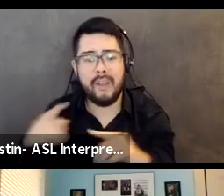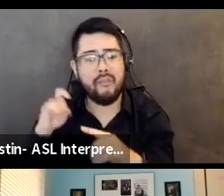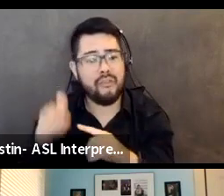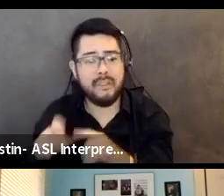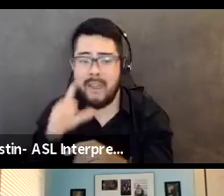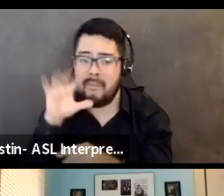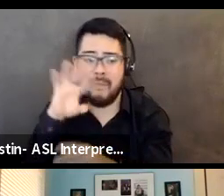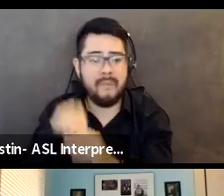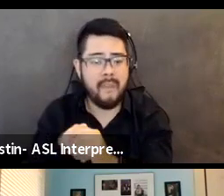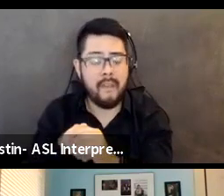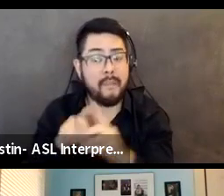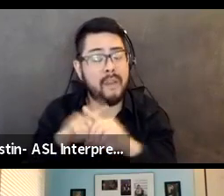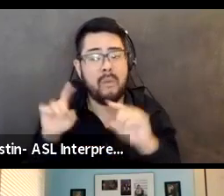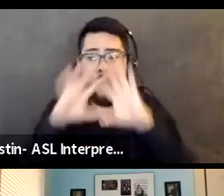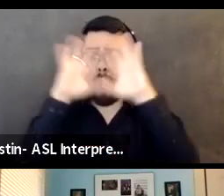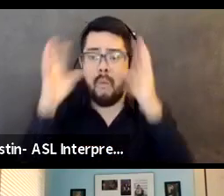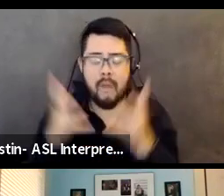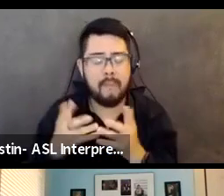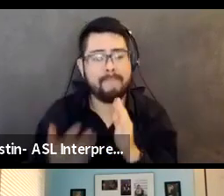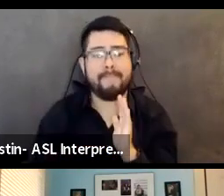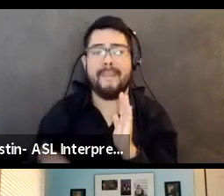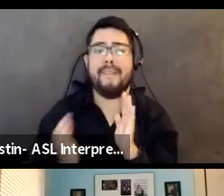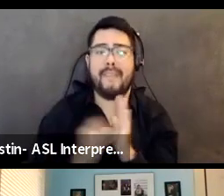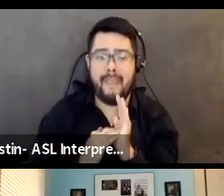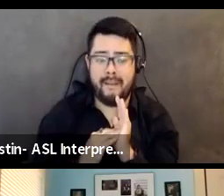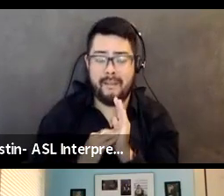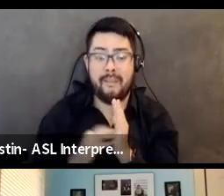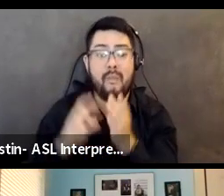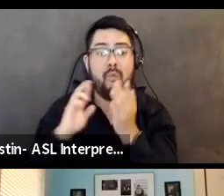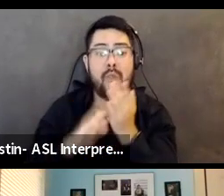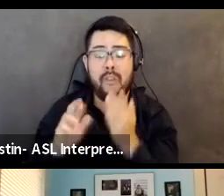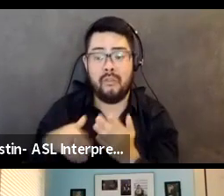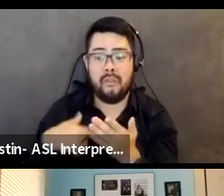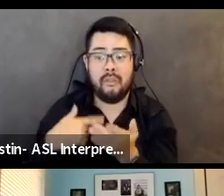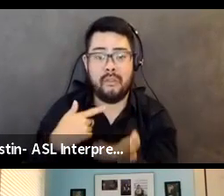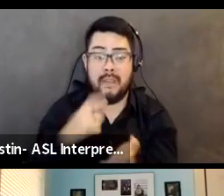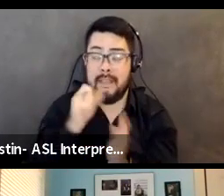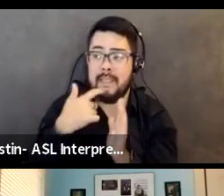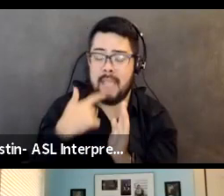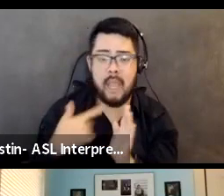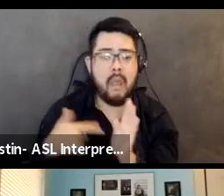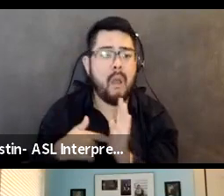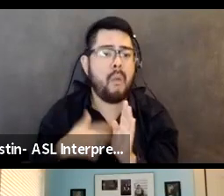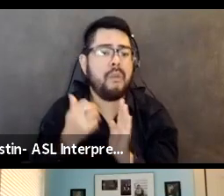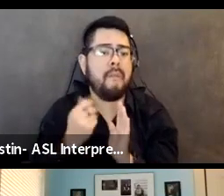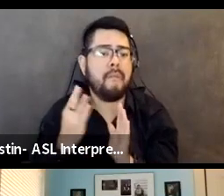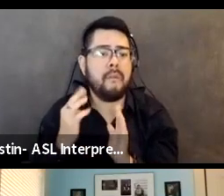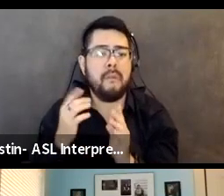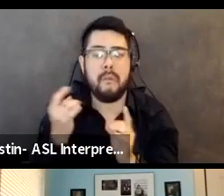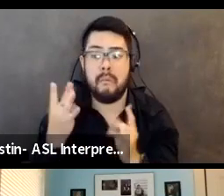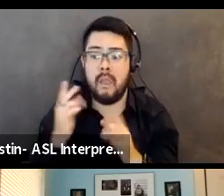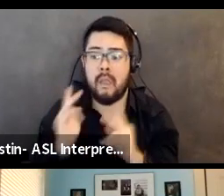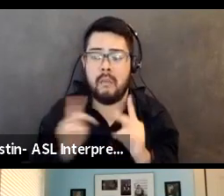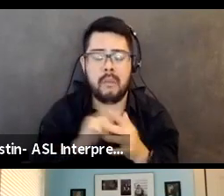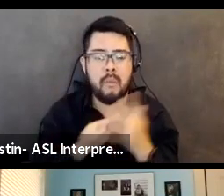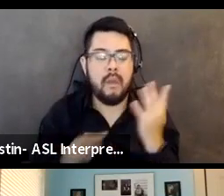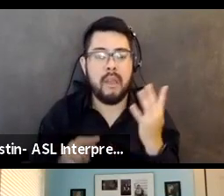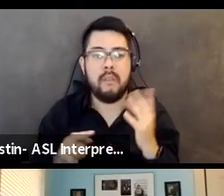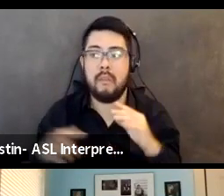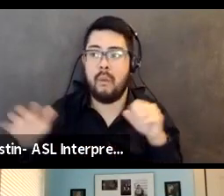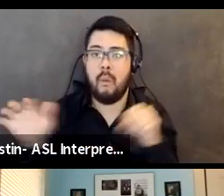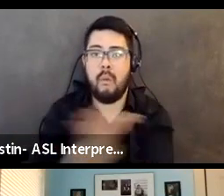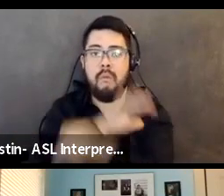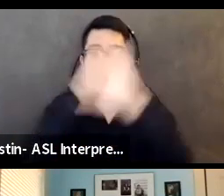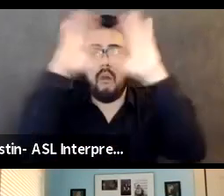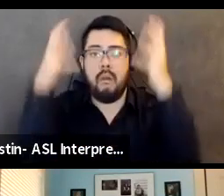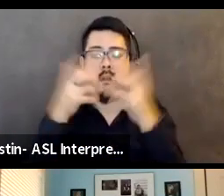not again and the research shows this is not an issue of bad apples this is an institutional problem and the iga is fundamentally saying that